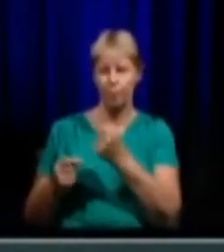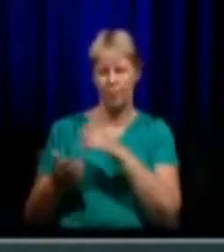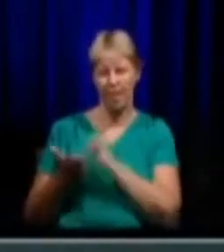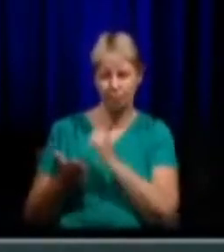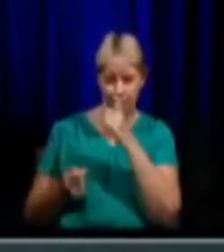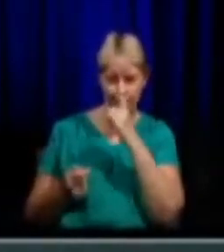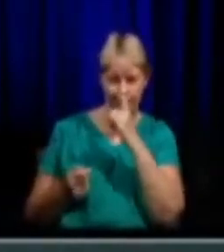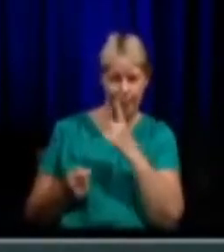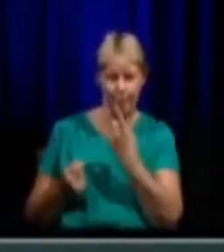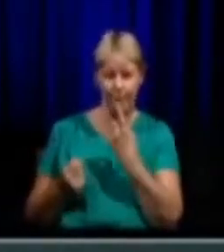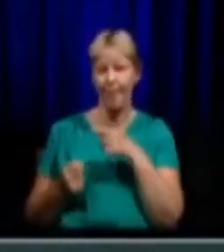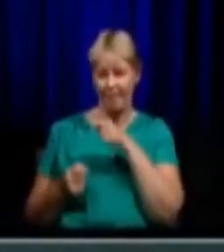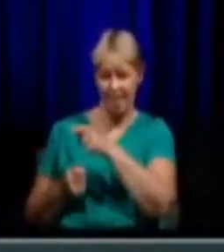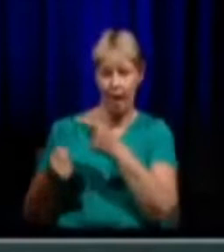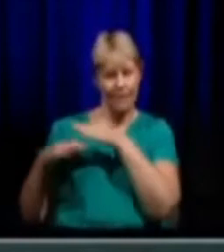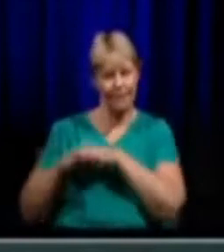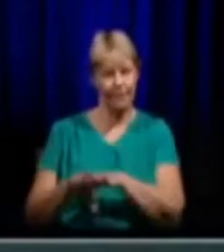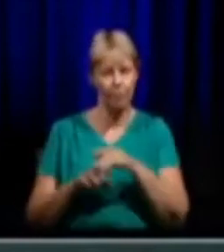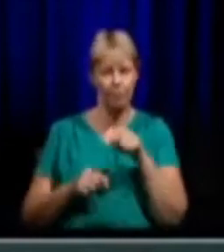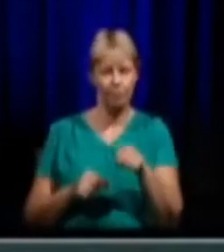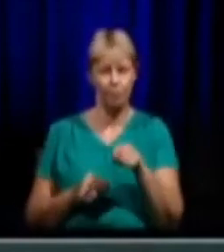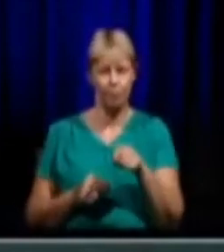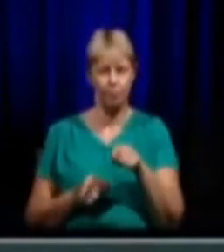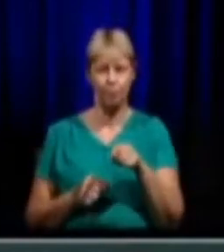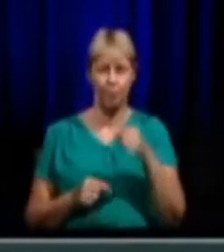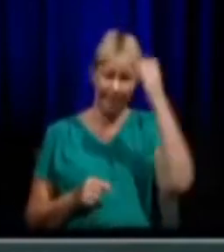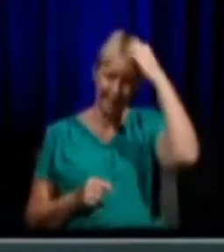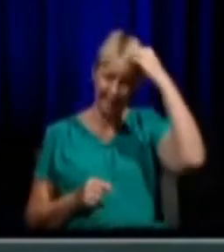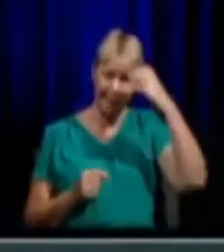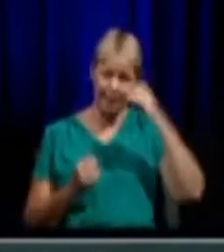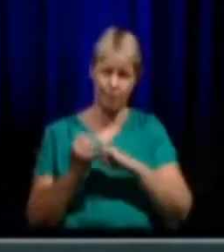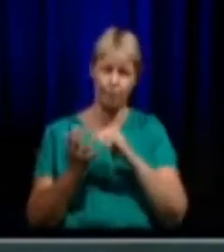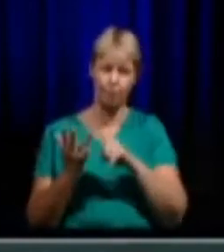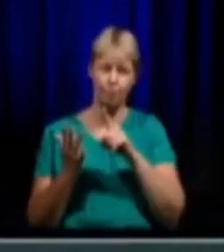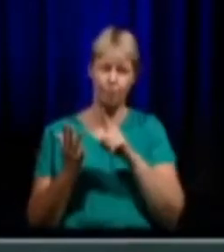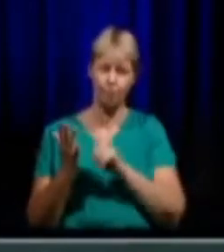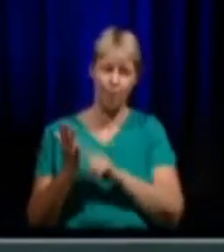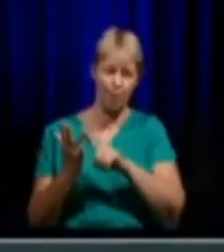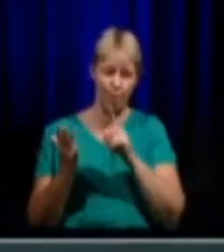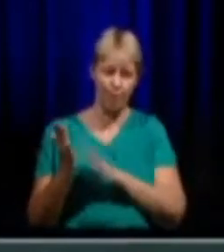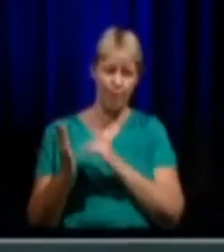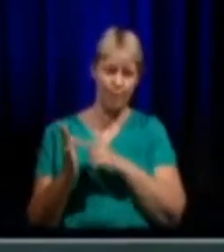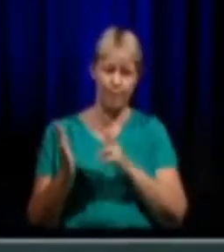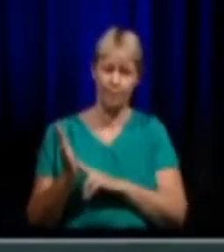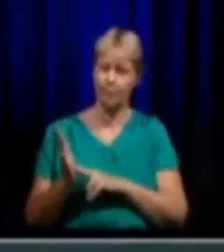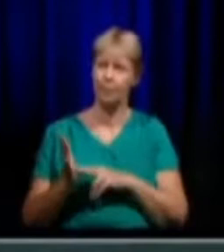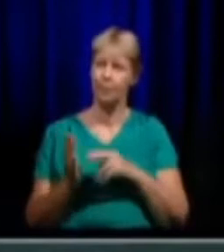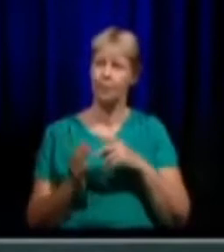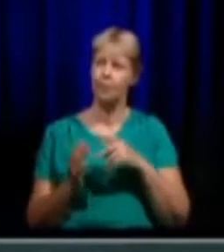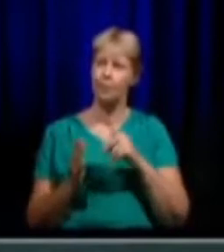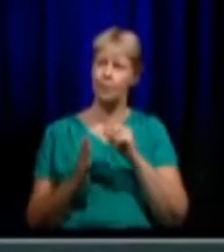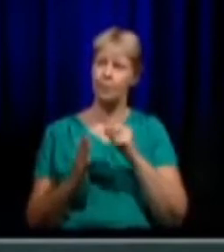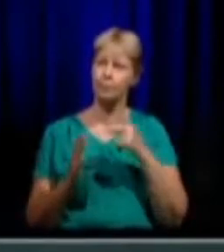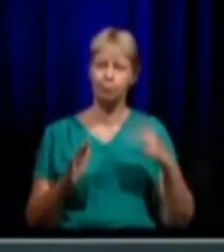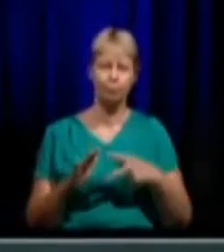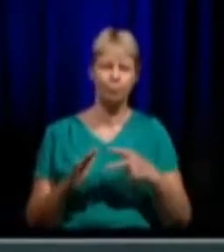the screens a little while ago. So King Solomon in Proverbs says this. Proverbs 13:20 says this. If